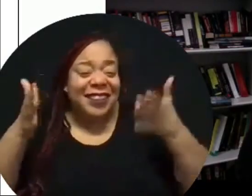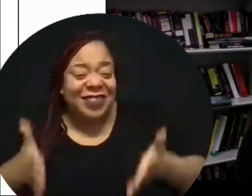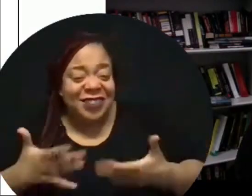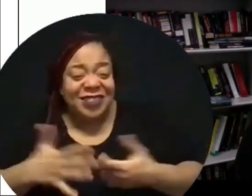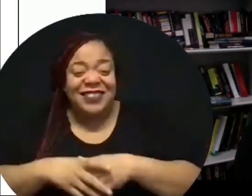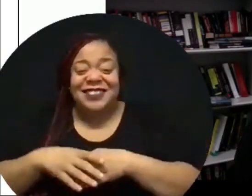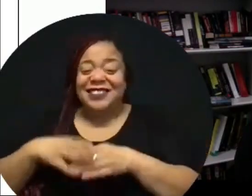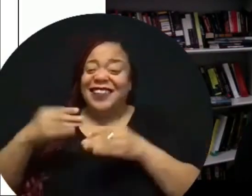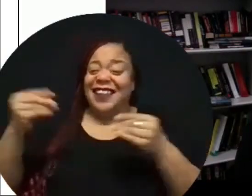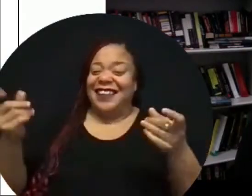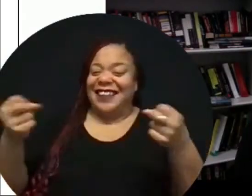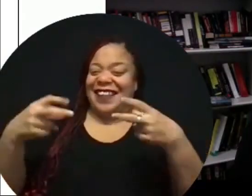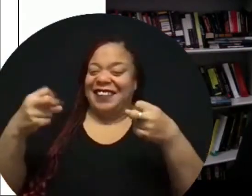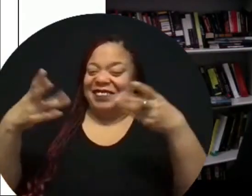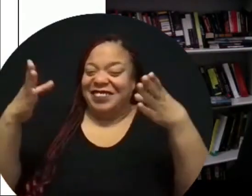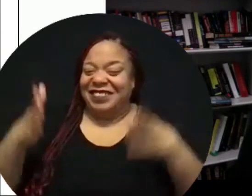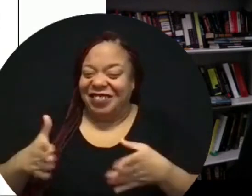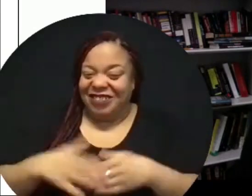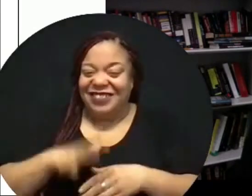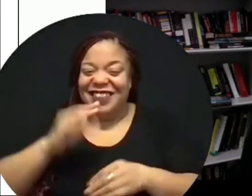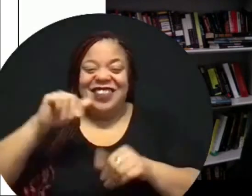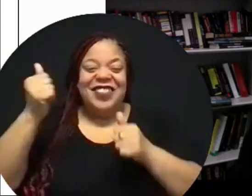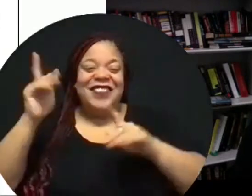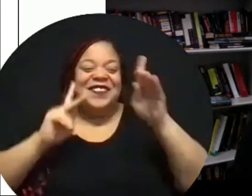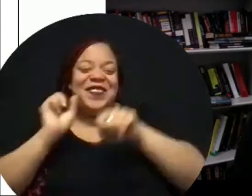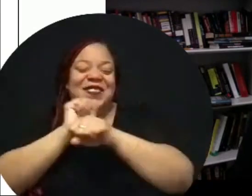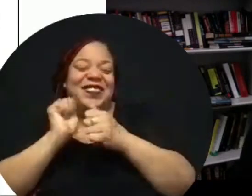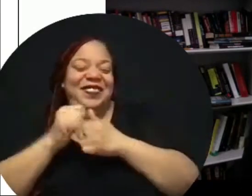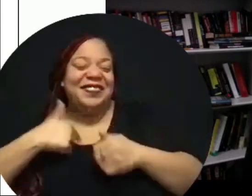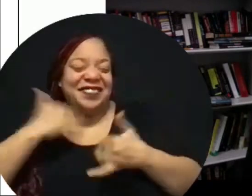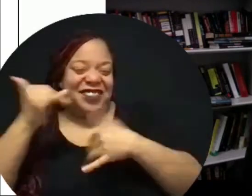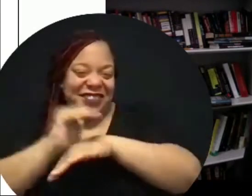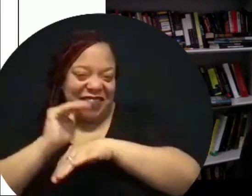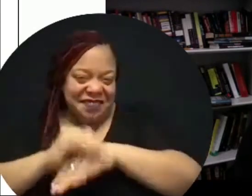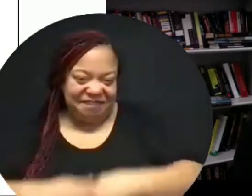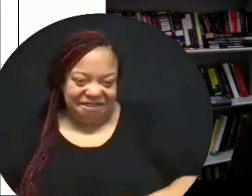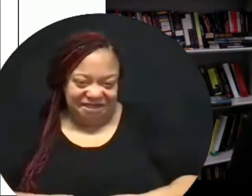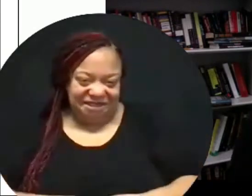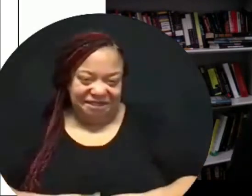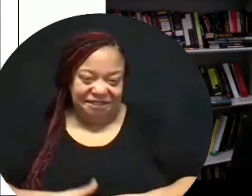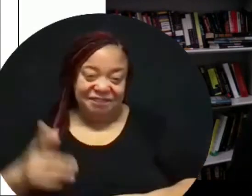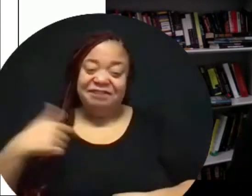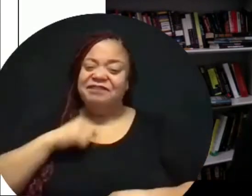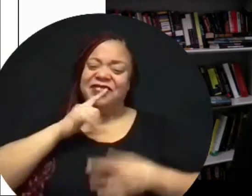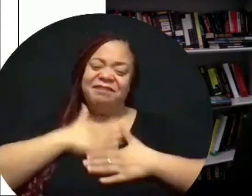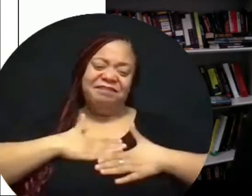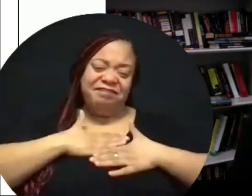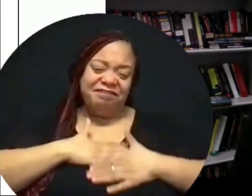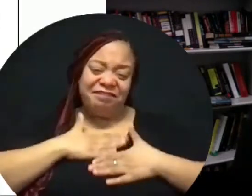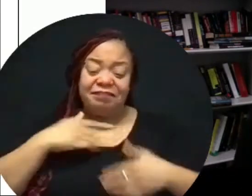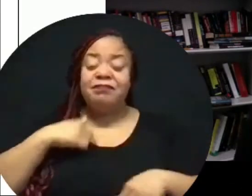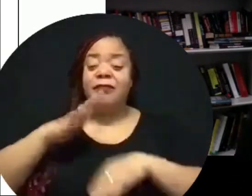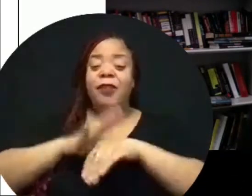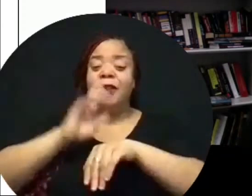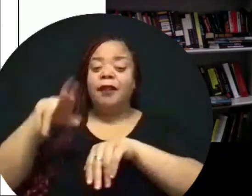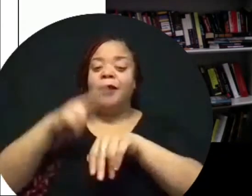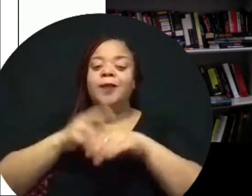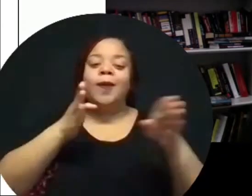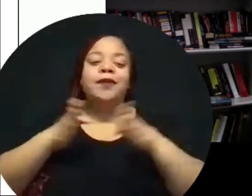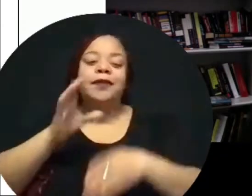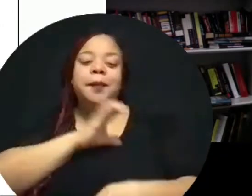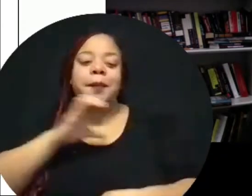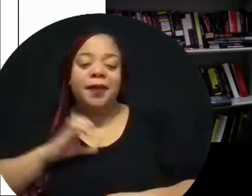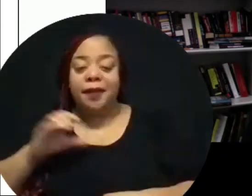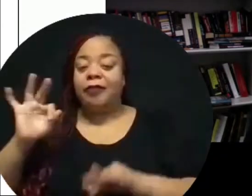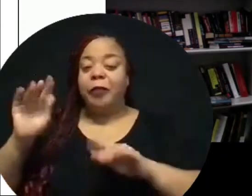I'm on the National Organizing Committee of People Strike, and also I'm an assistant